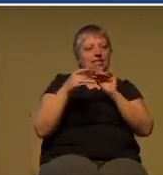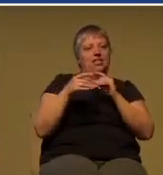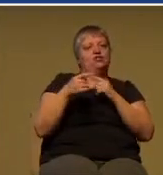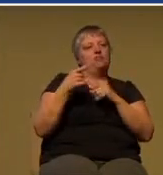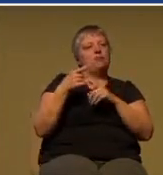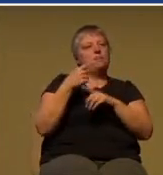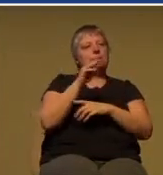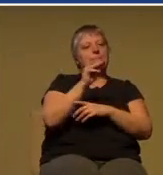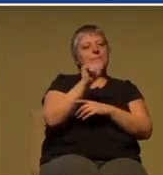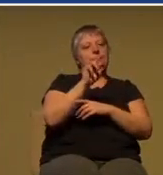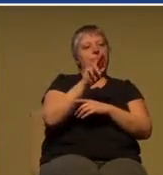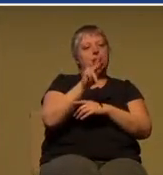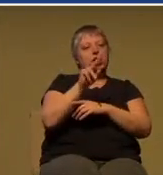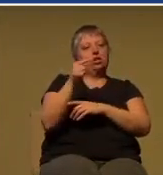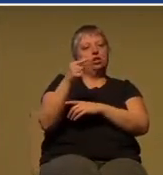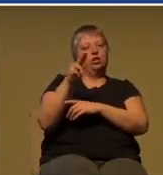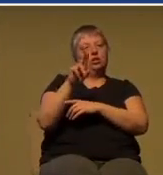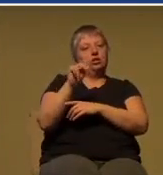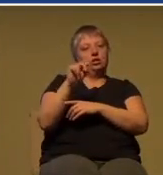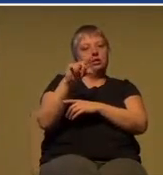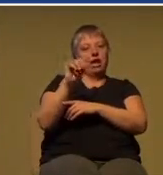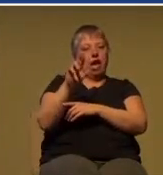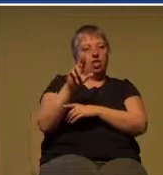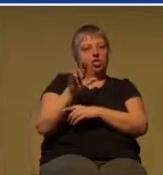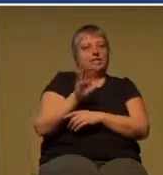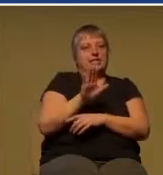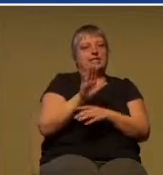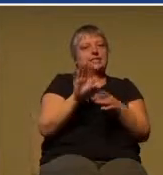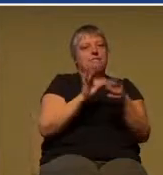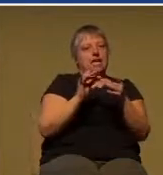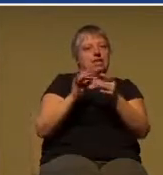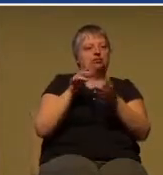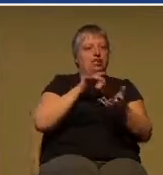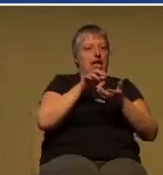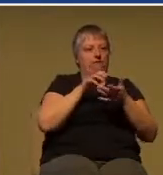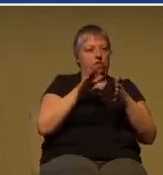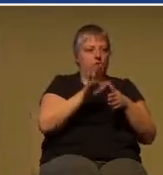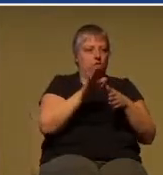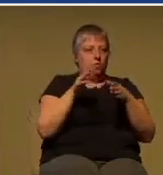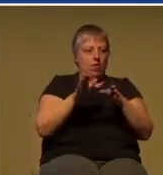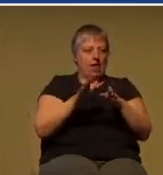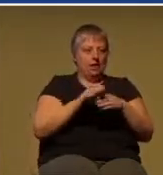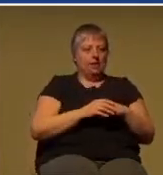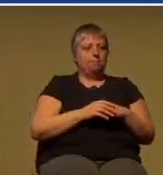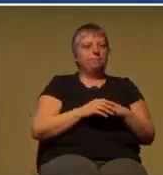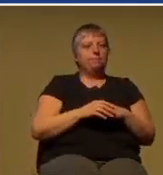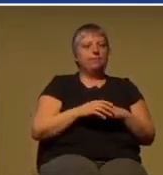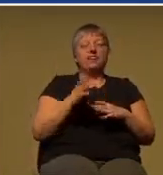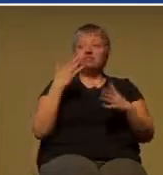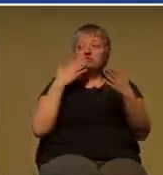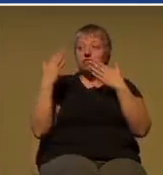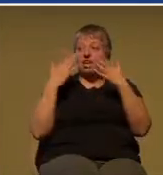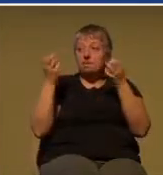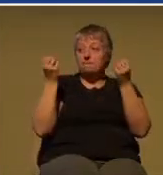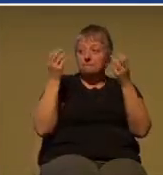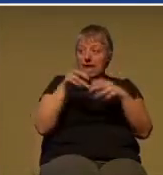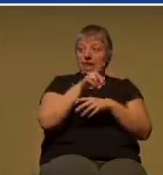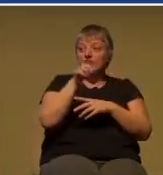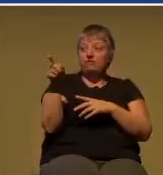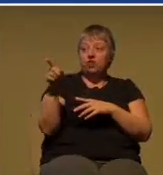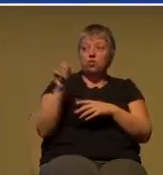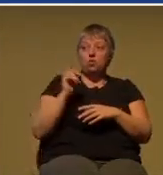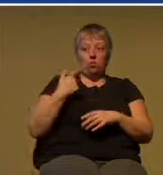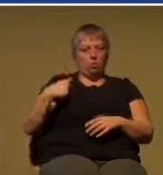the healing that God has done in our relationship, thanks to many of you here, because Debra and I are a product of